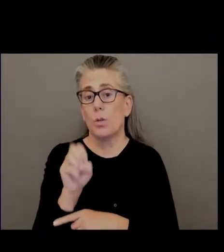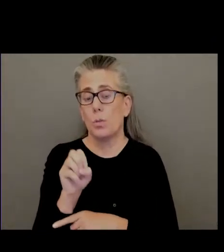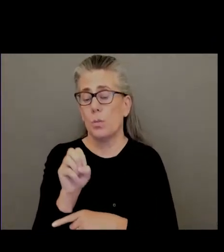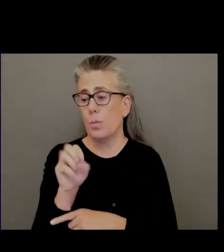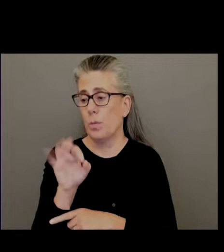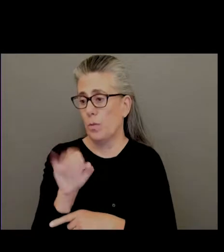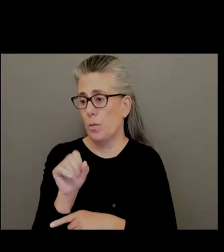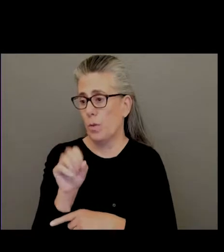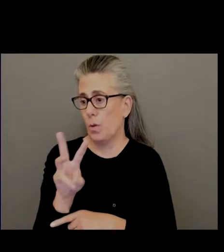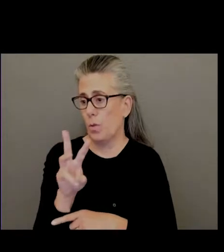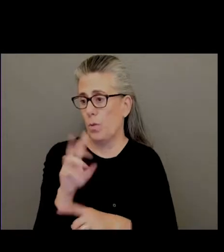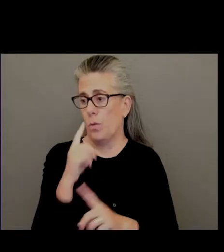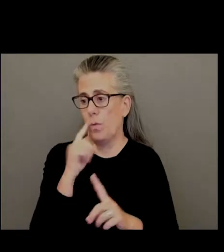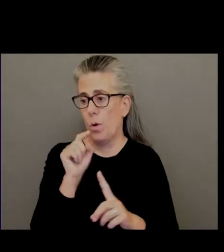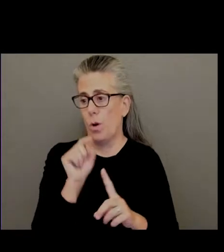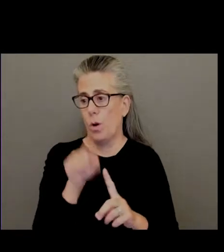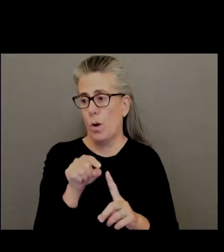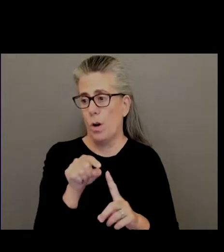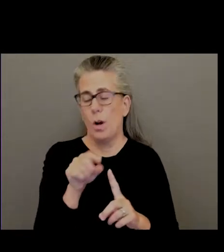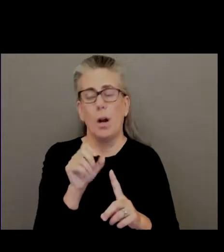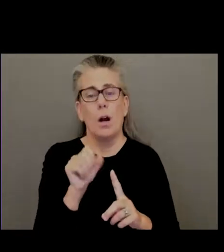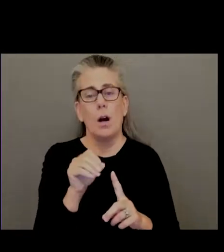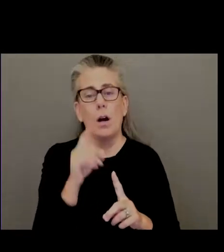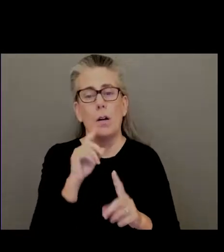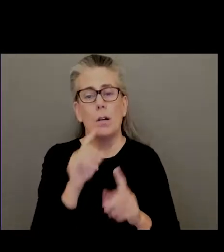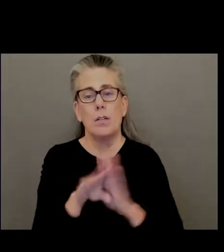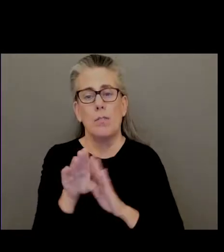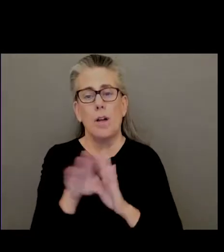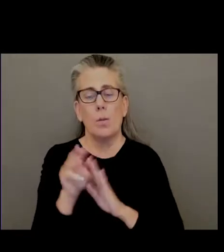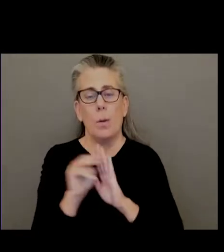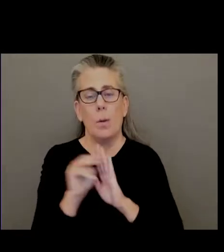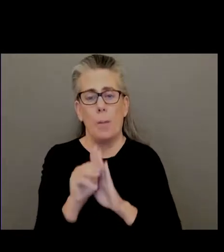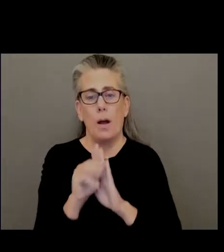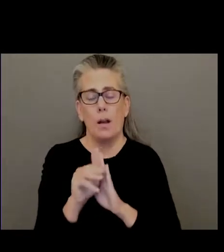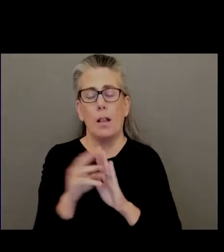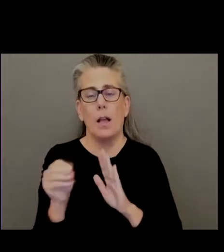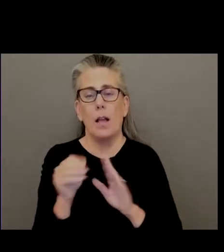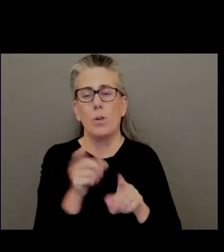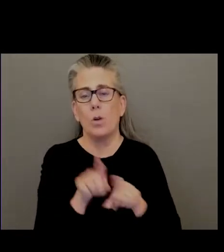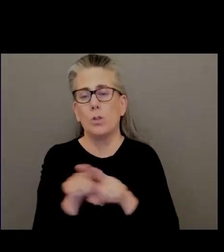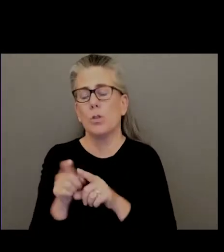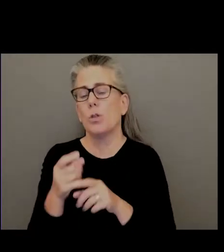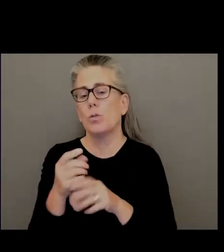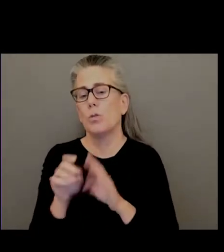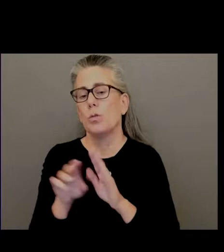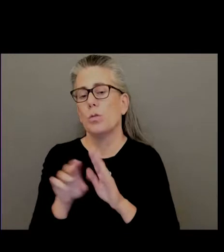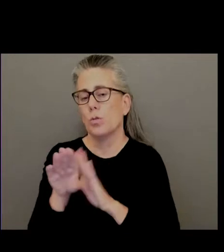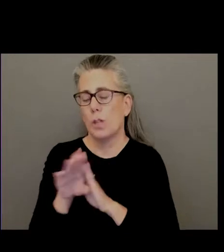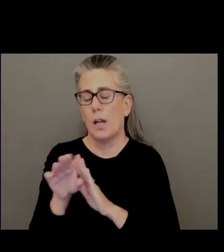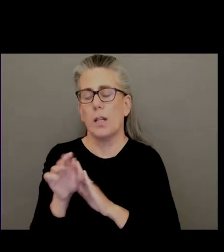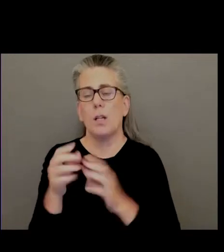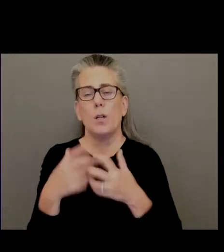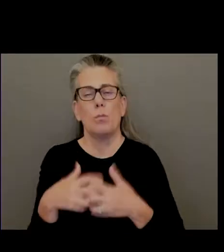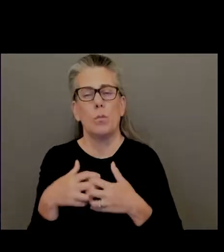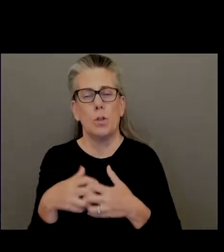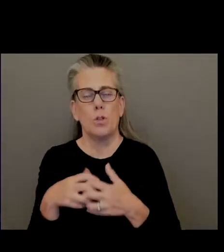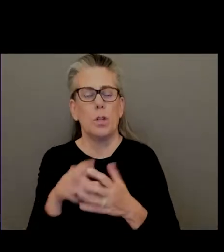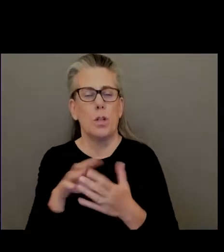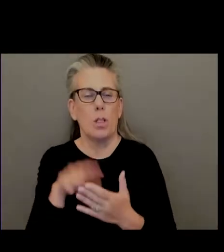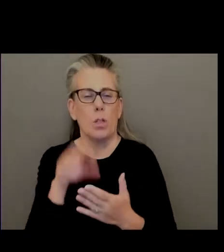build, train, and deploy their models, as well as create machine learning workflows. Now, Kubernetes and Kubeflow stack works